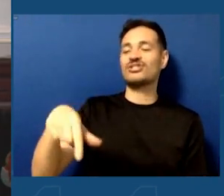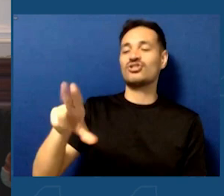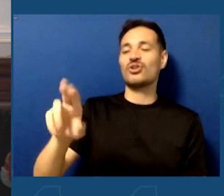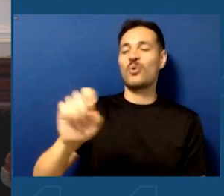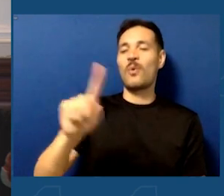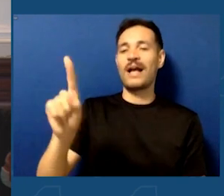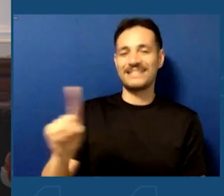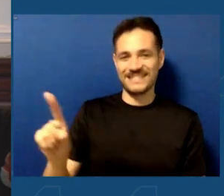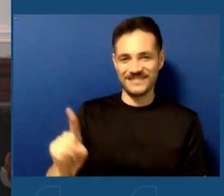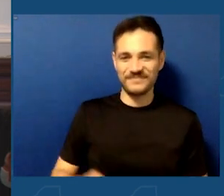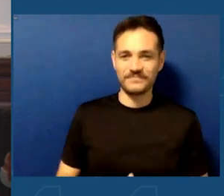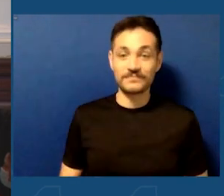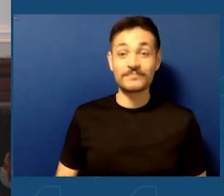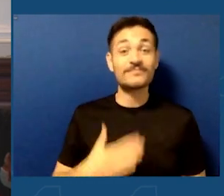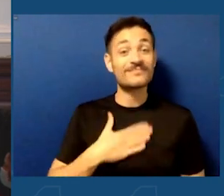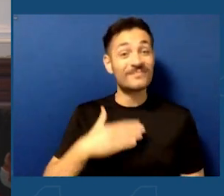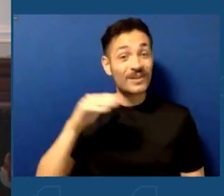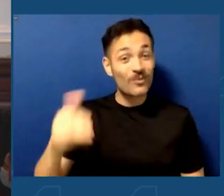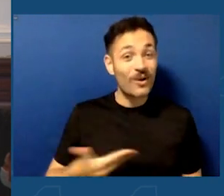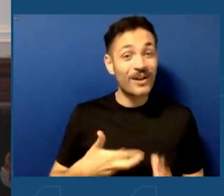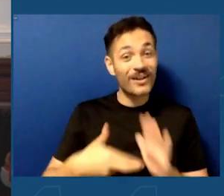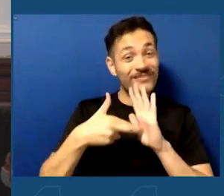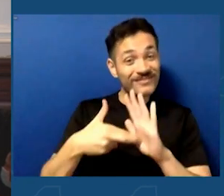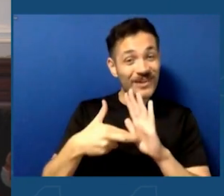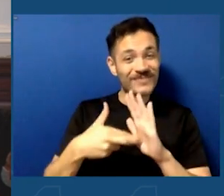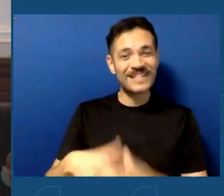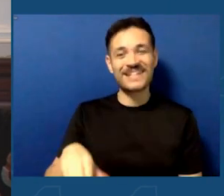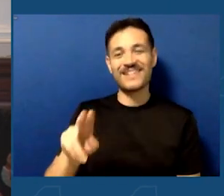Please welcome to the stage Representative Nidia Velasquez.